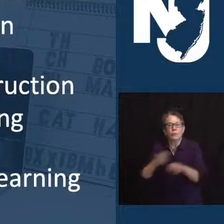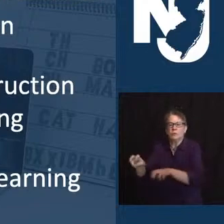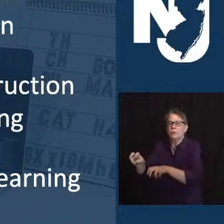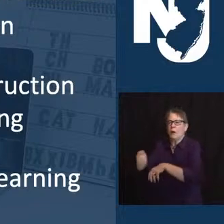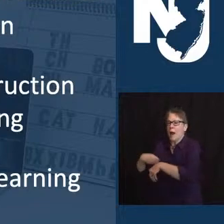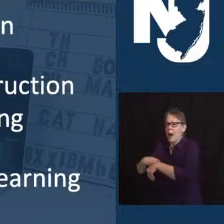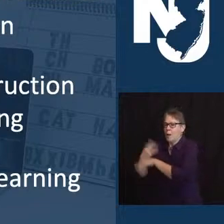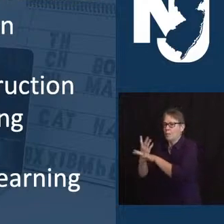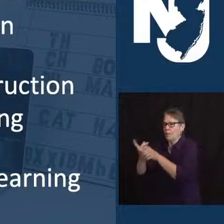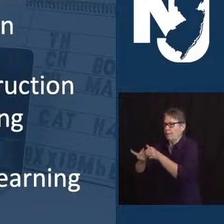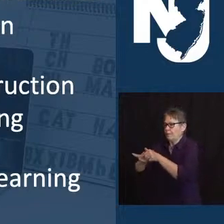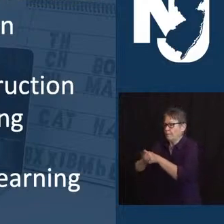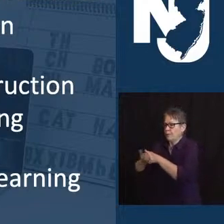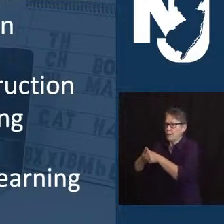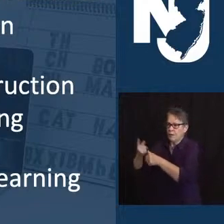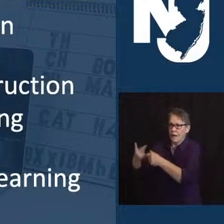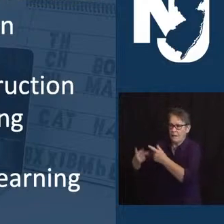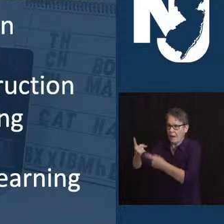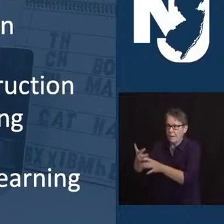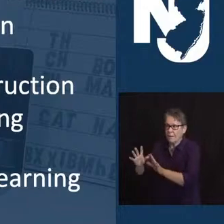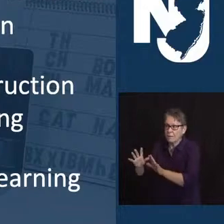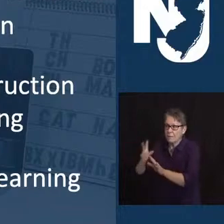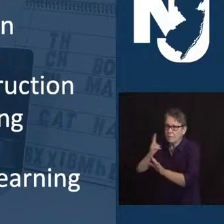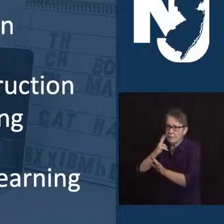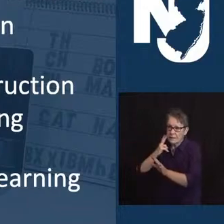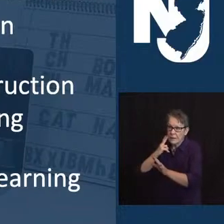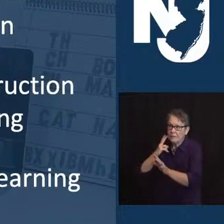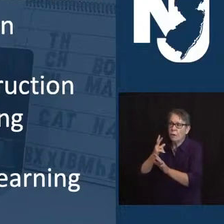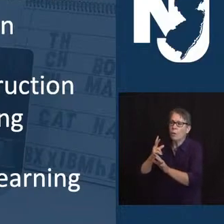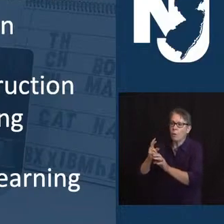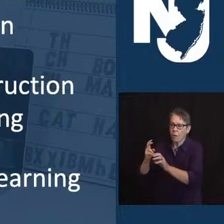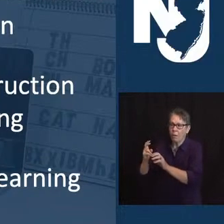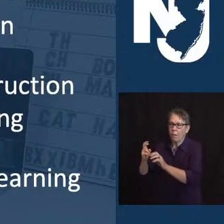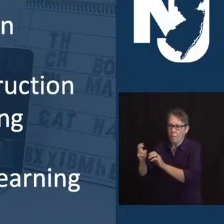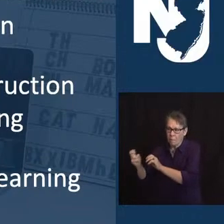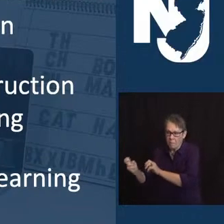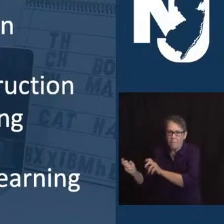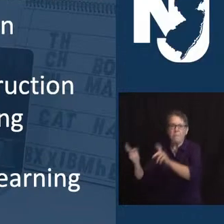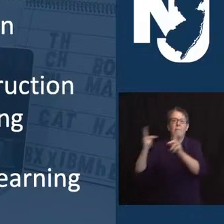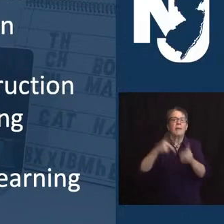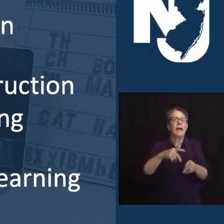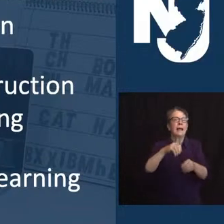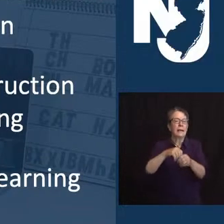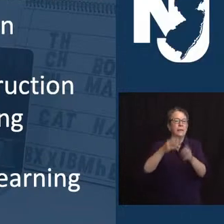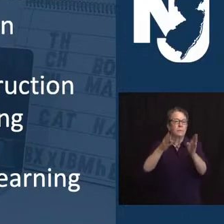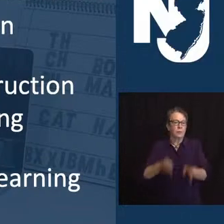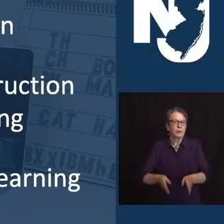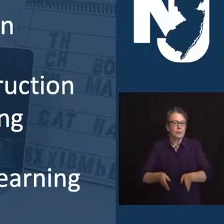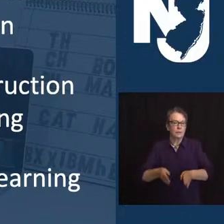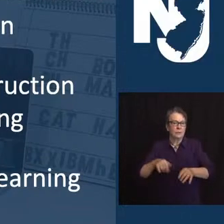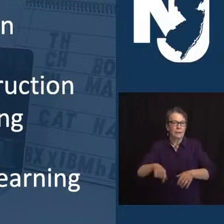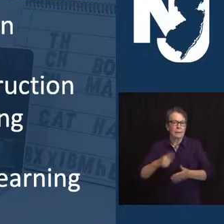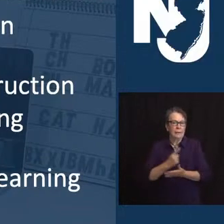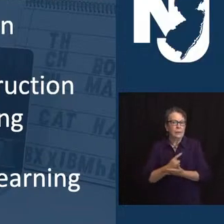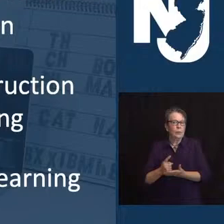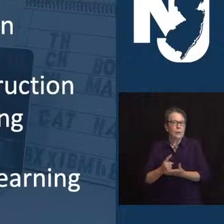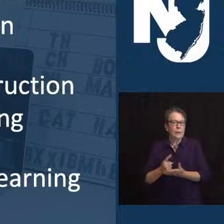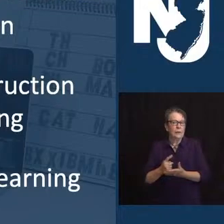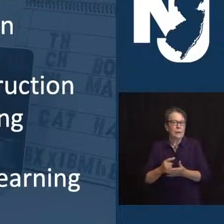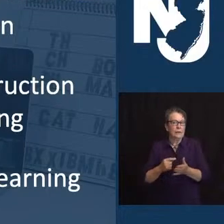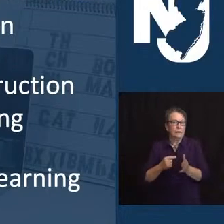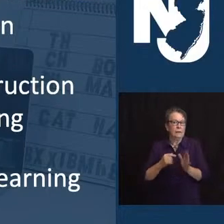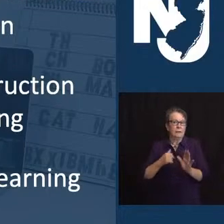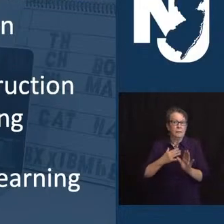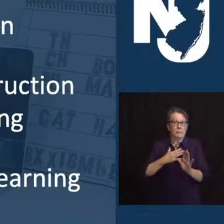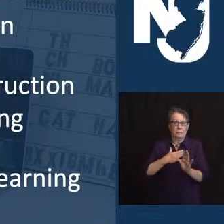moving forward or moving up to the next level today. We are living that in our household as we speak. This leaves